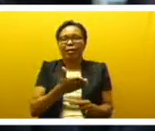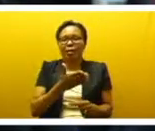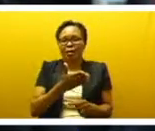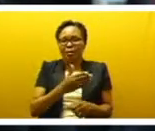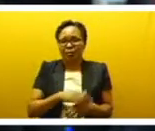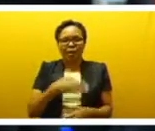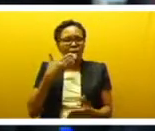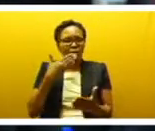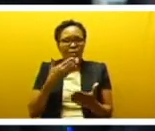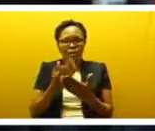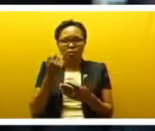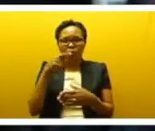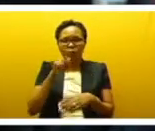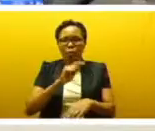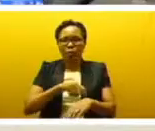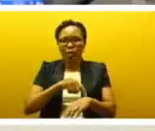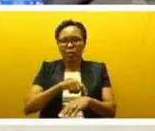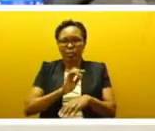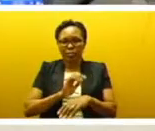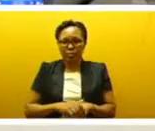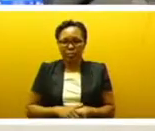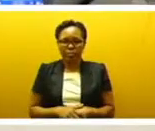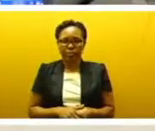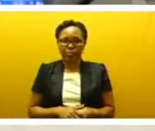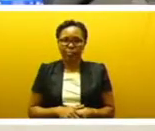Thank you for your time.